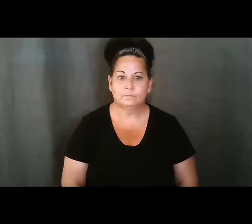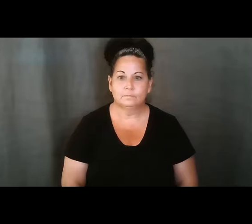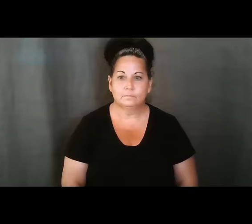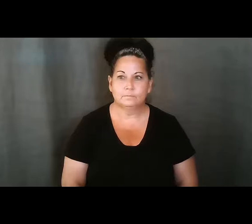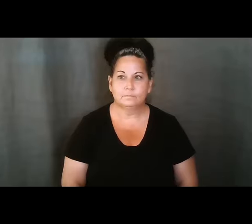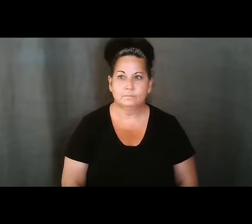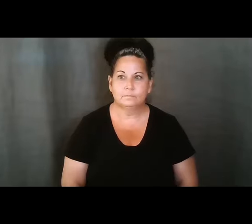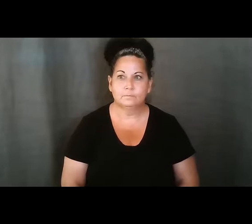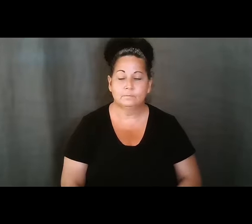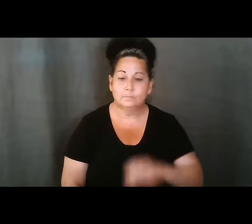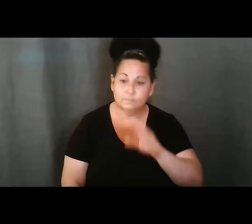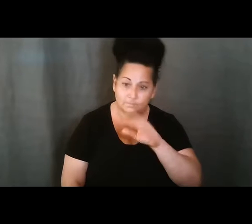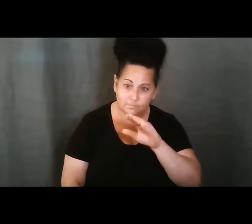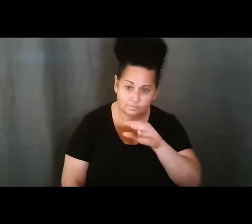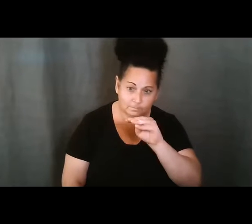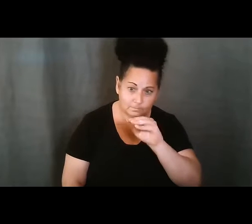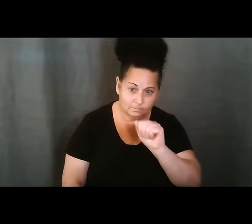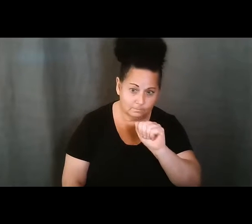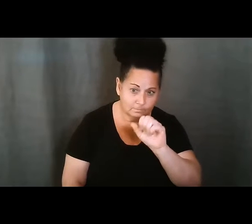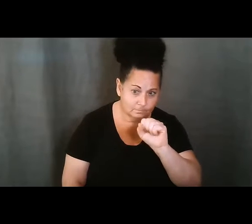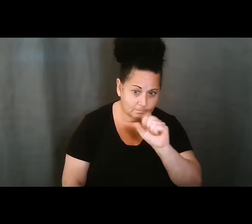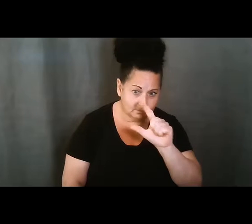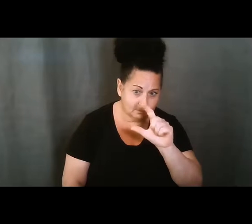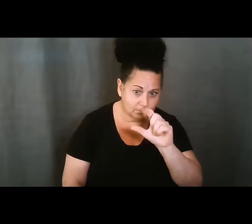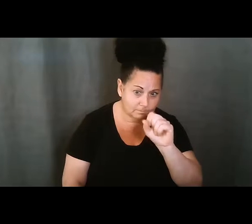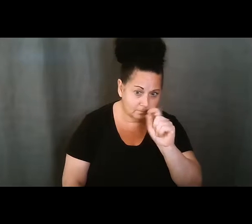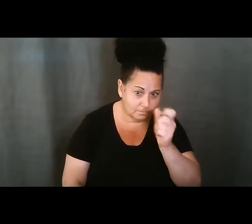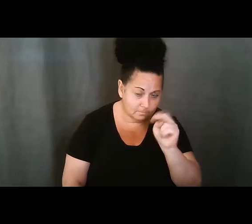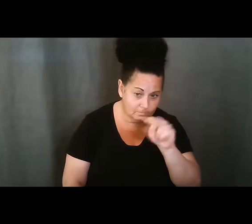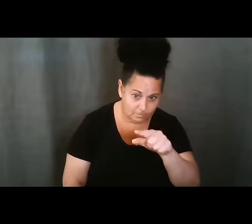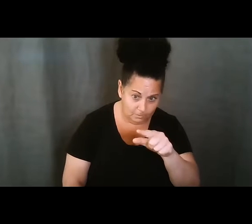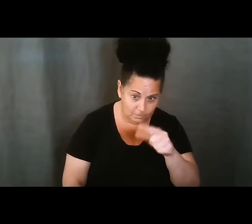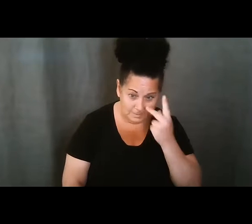Ms. Austin, are you seeing any responses that we can share at this time?